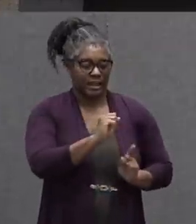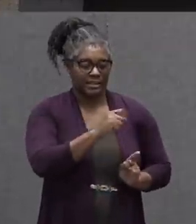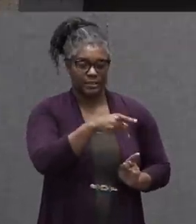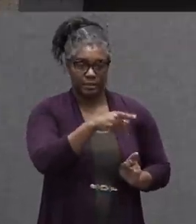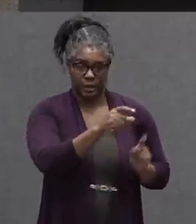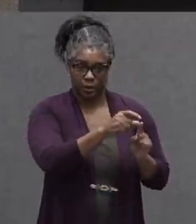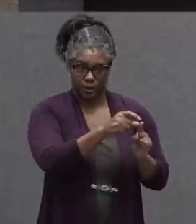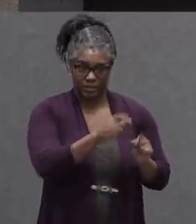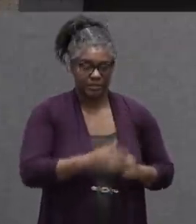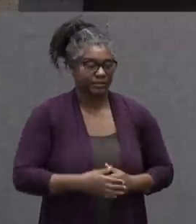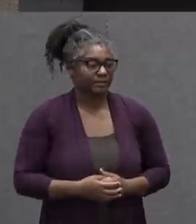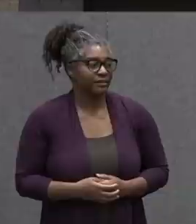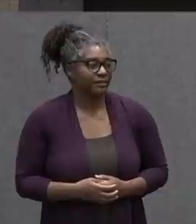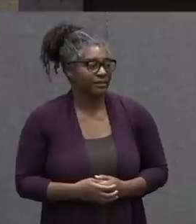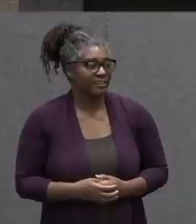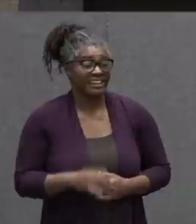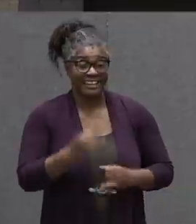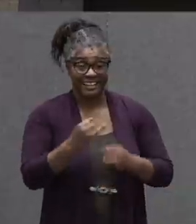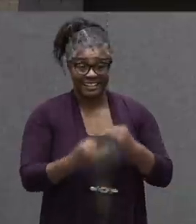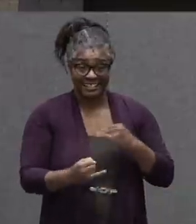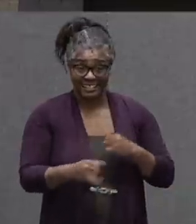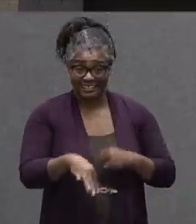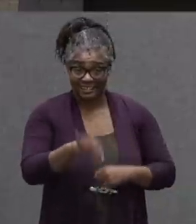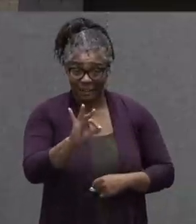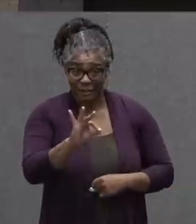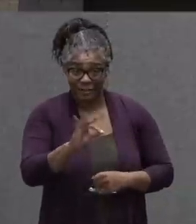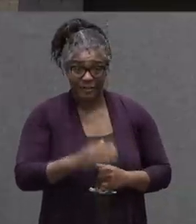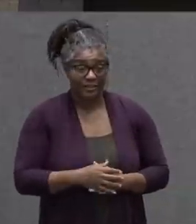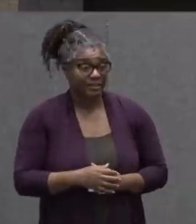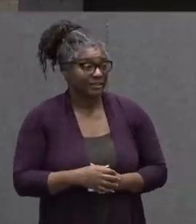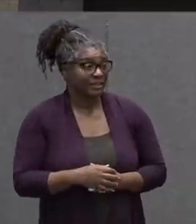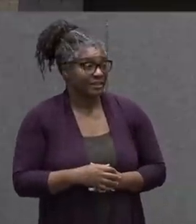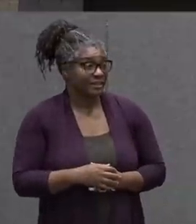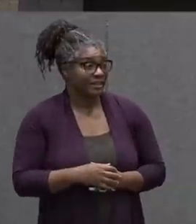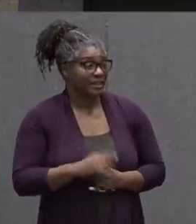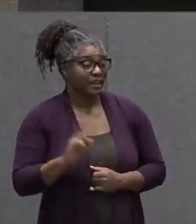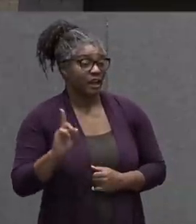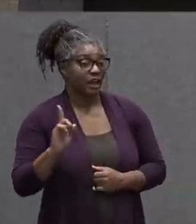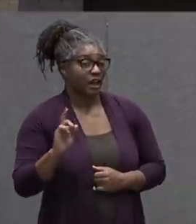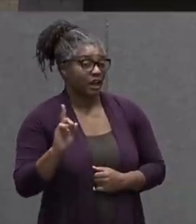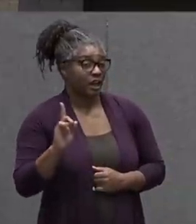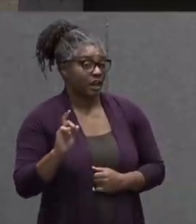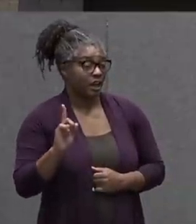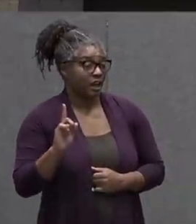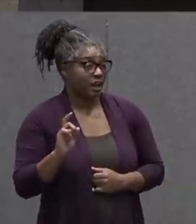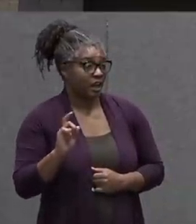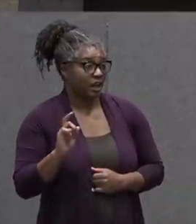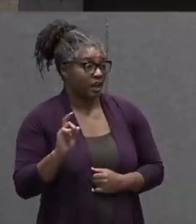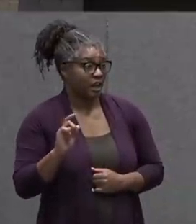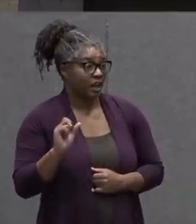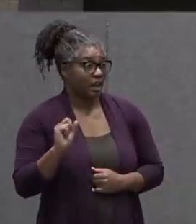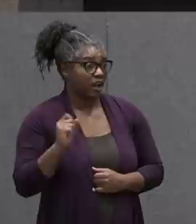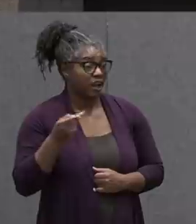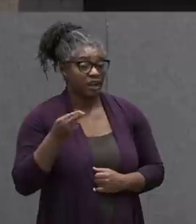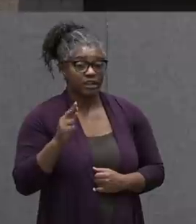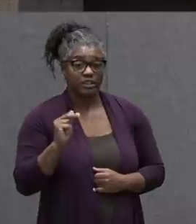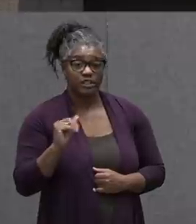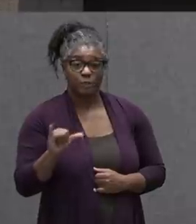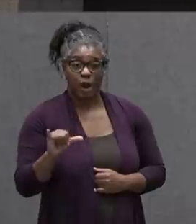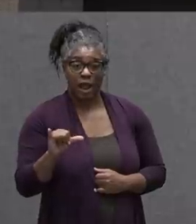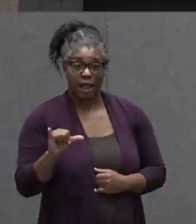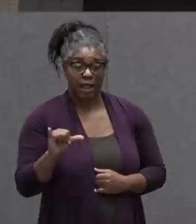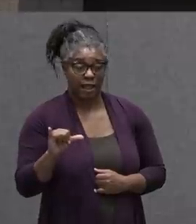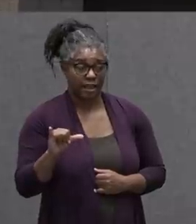And then the last thing I found was a spray bottle. Maybe you have cleaner in it or water,